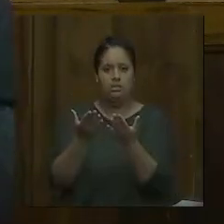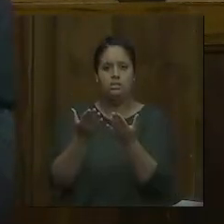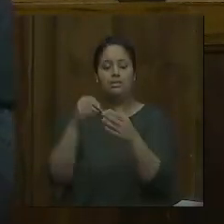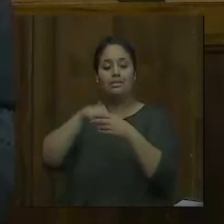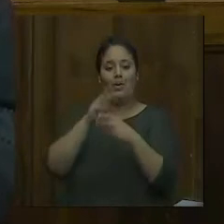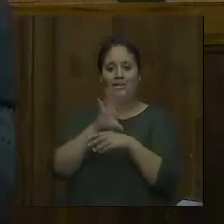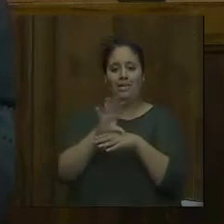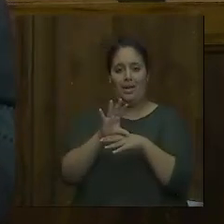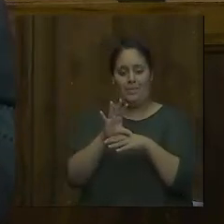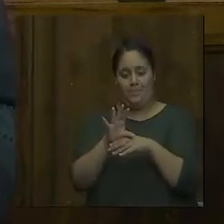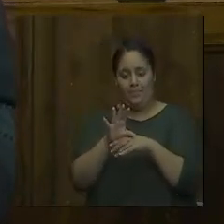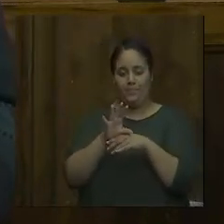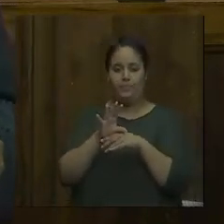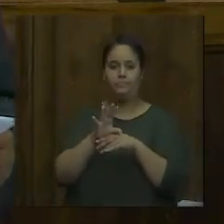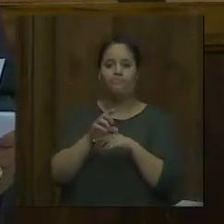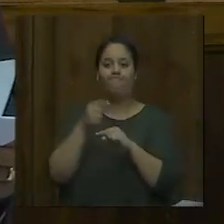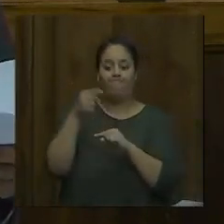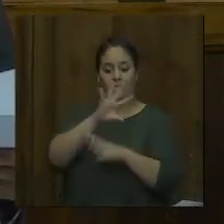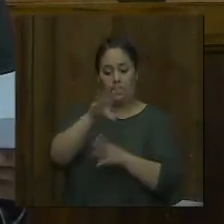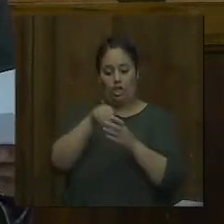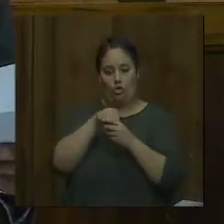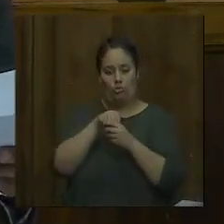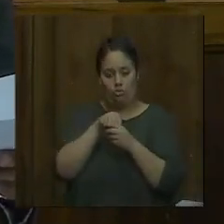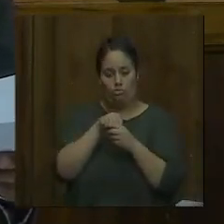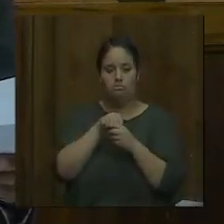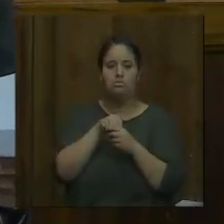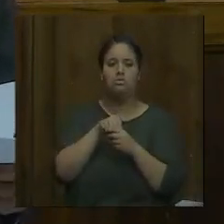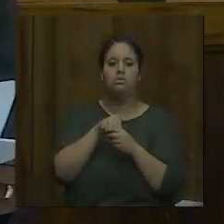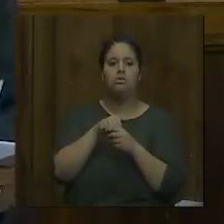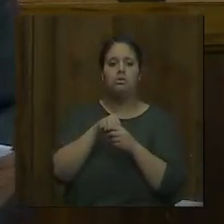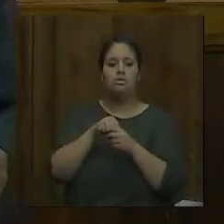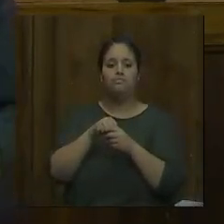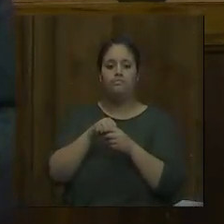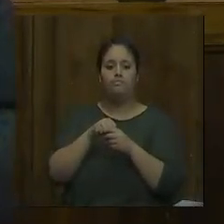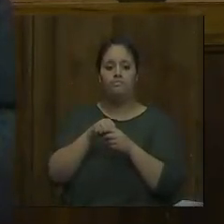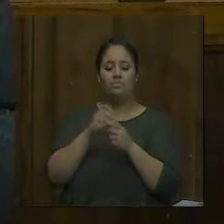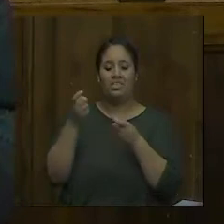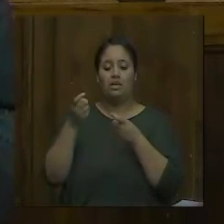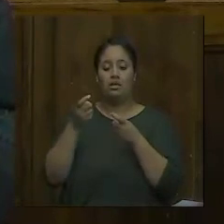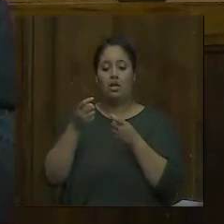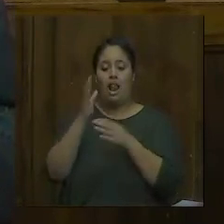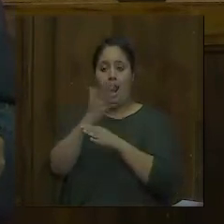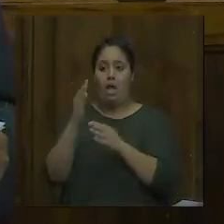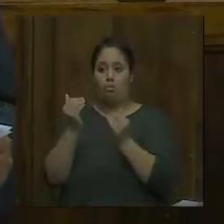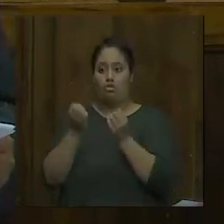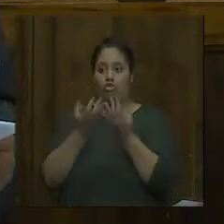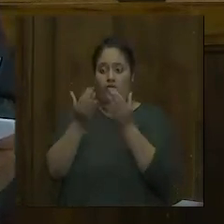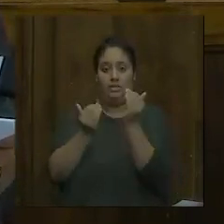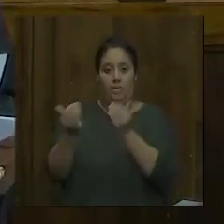services in the Western Cape. This includes, among others, the management of library services and